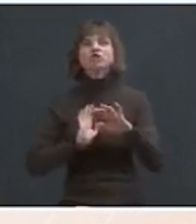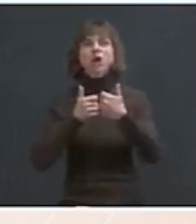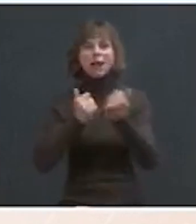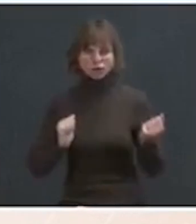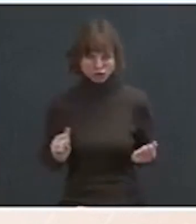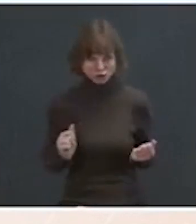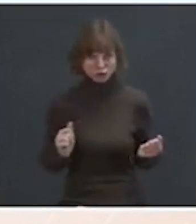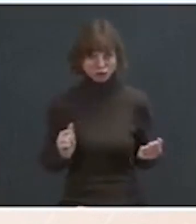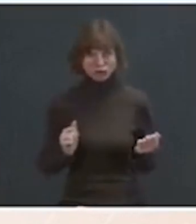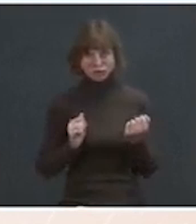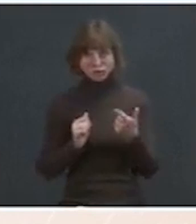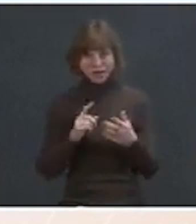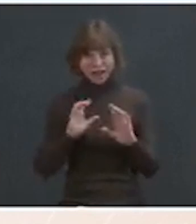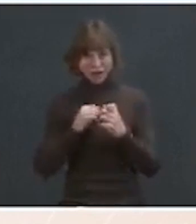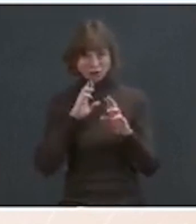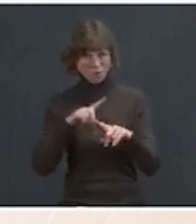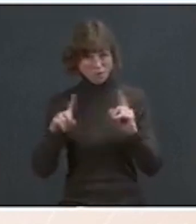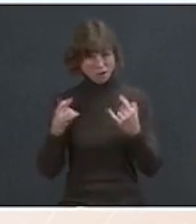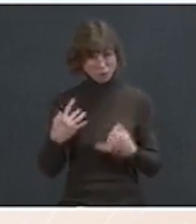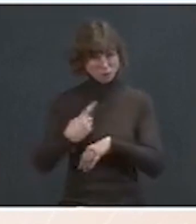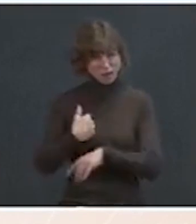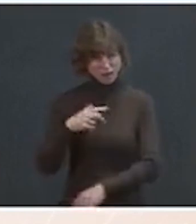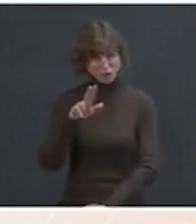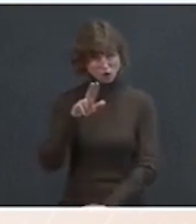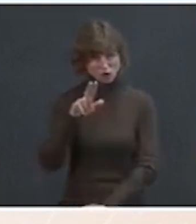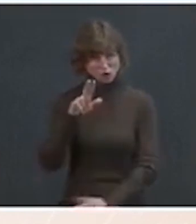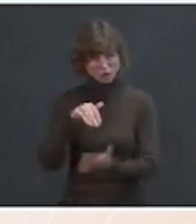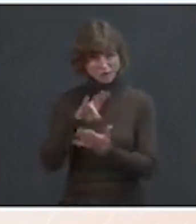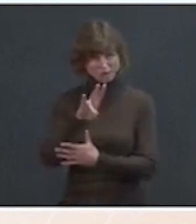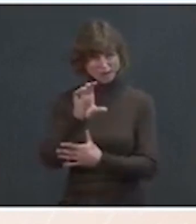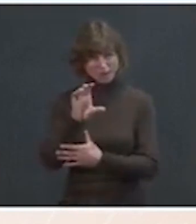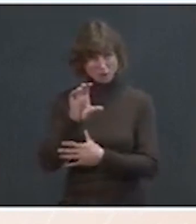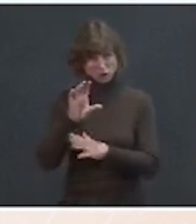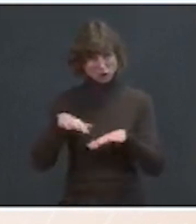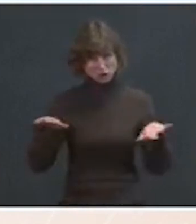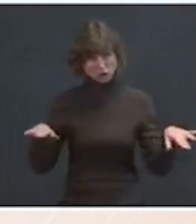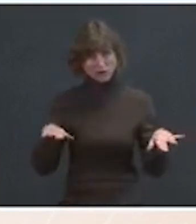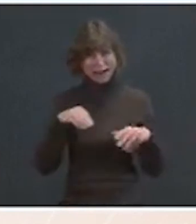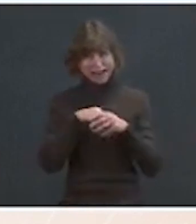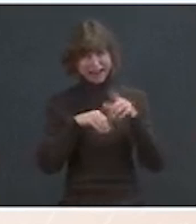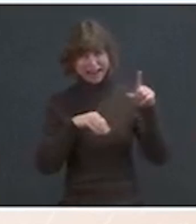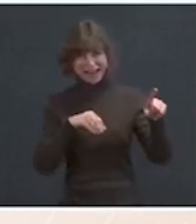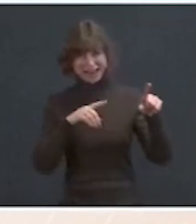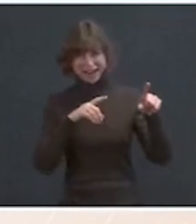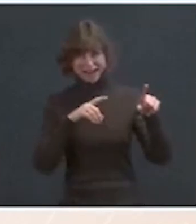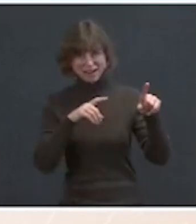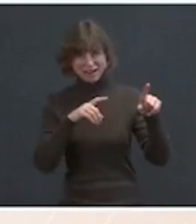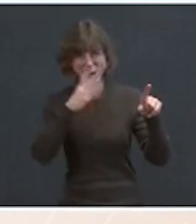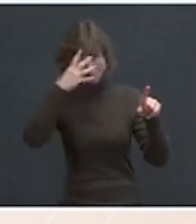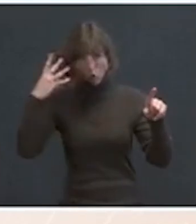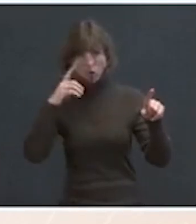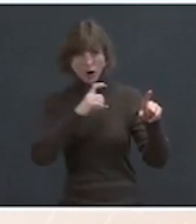it. But now today there are over 3,700 children, unaccompanied migrant children, in Border Patrol custody. They're spending on